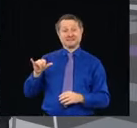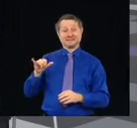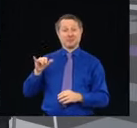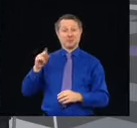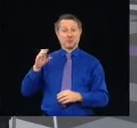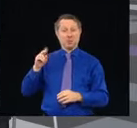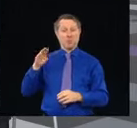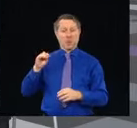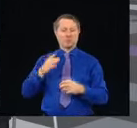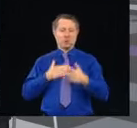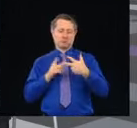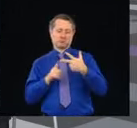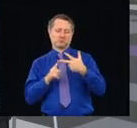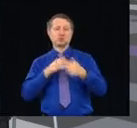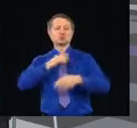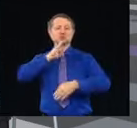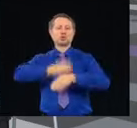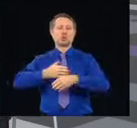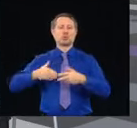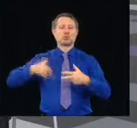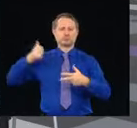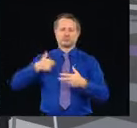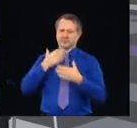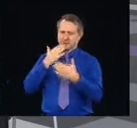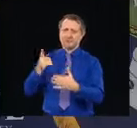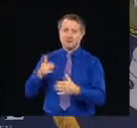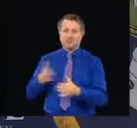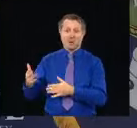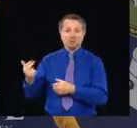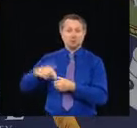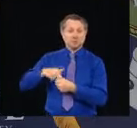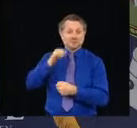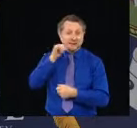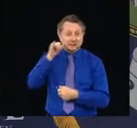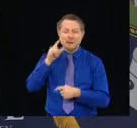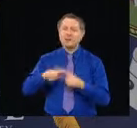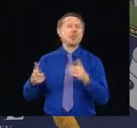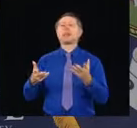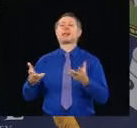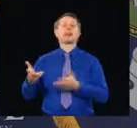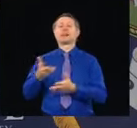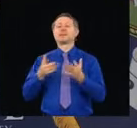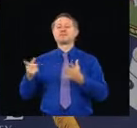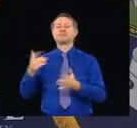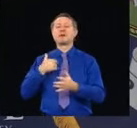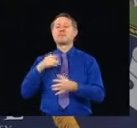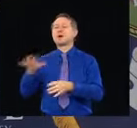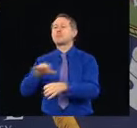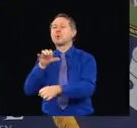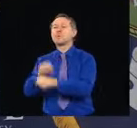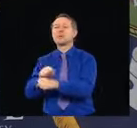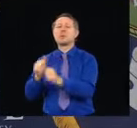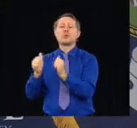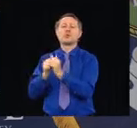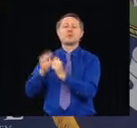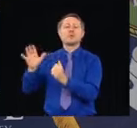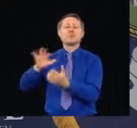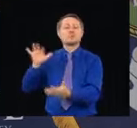for being here. She was going to come with us yesterday, but she had an appointment with her pillow that could not be